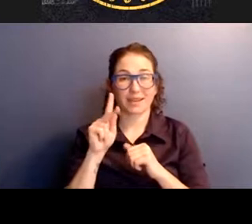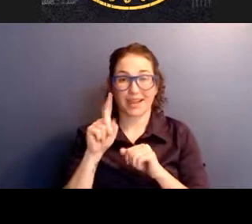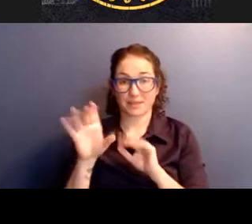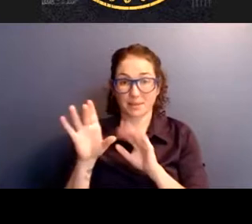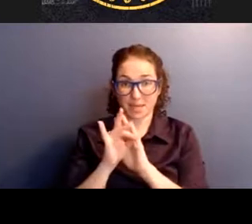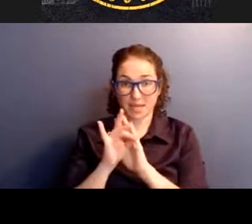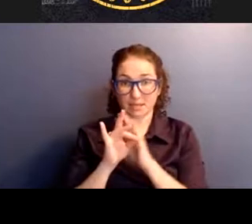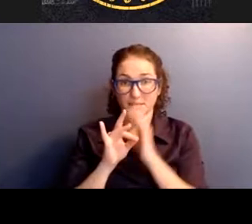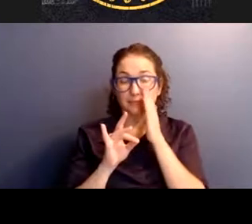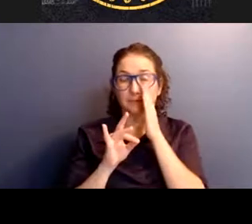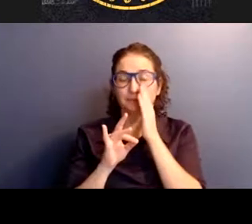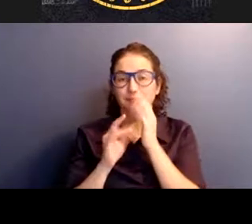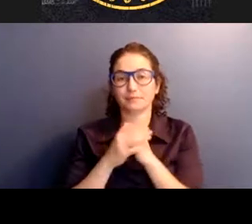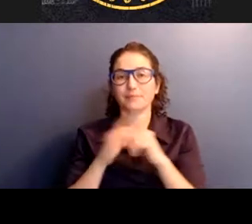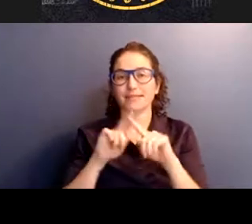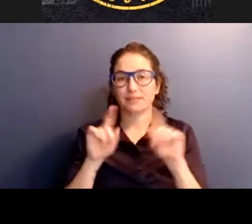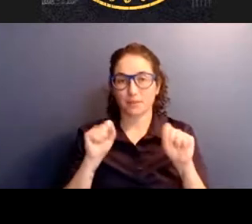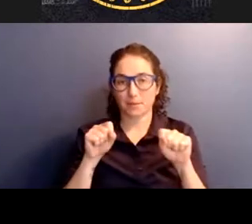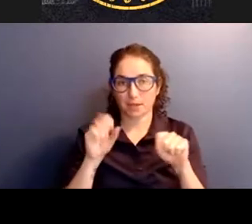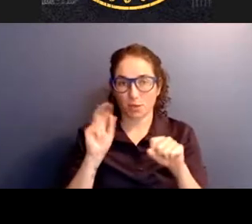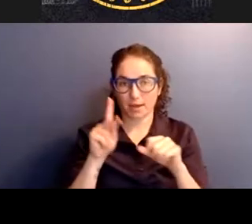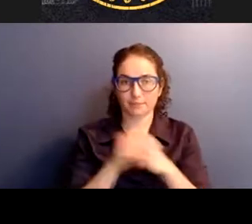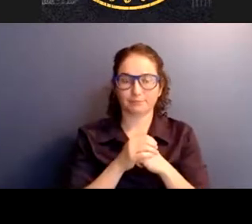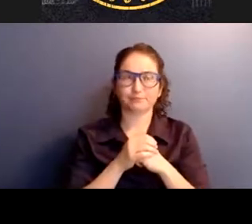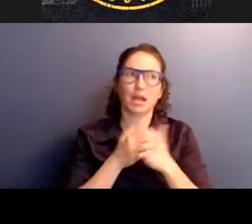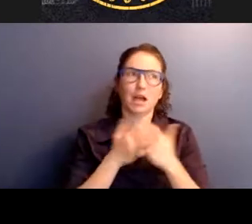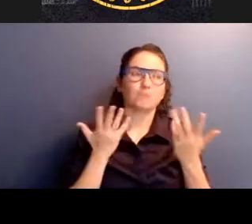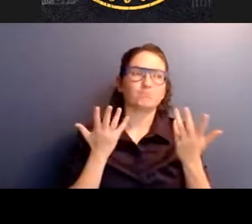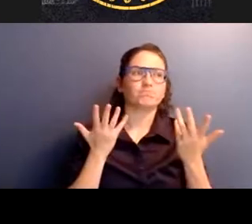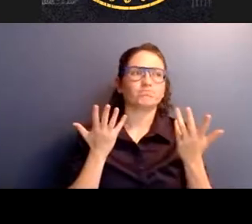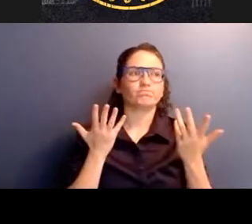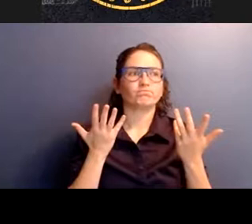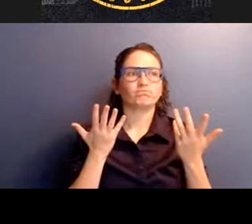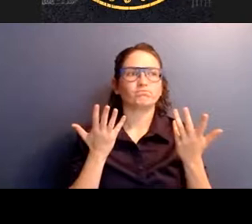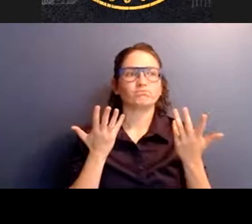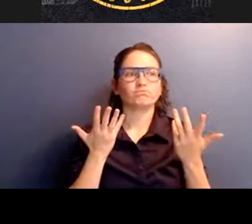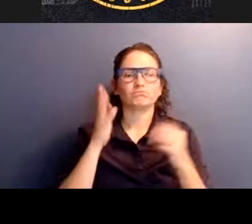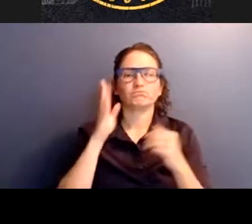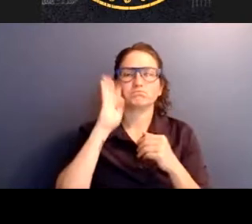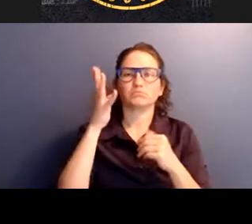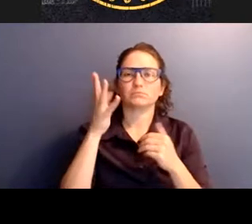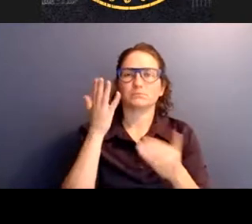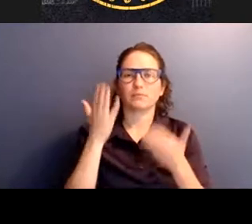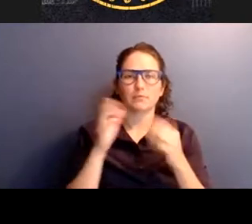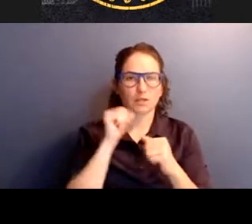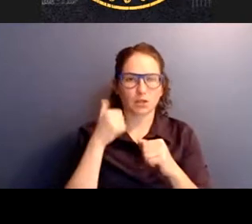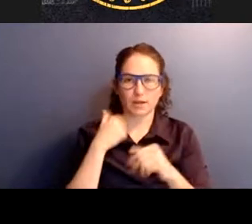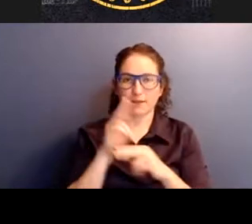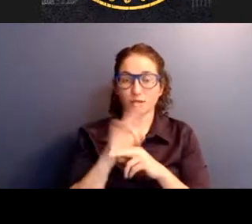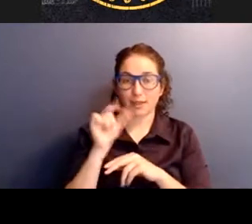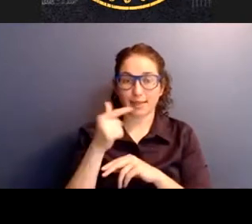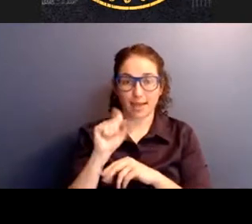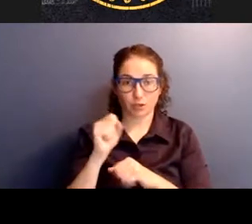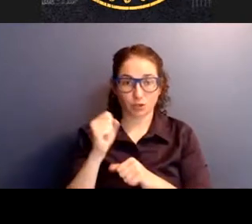You gotta pick a differing ability. You know, if let's pretend that you don't have use of your legs, so you